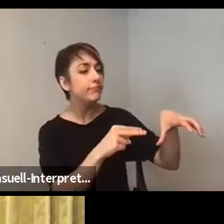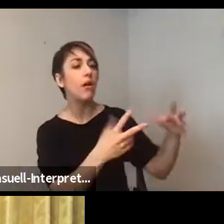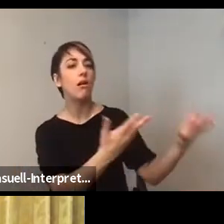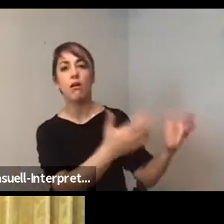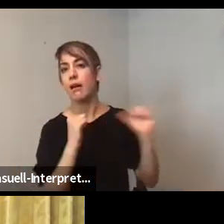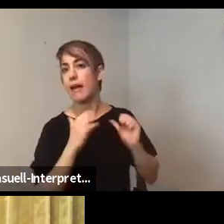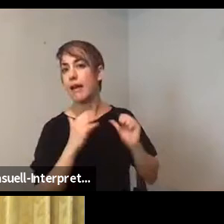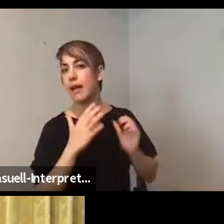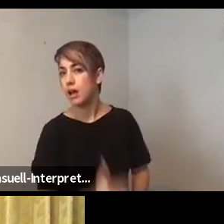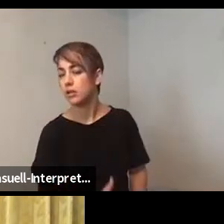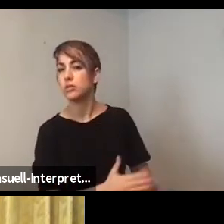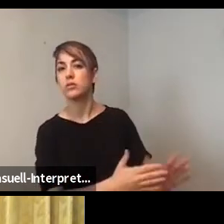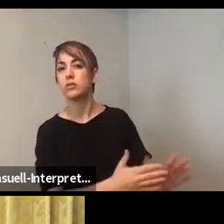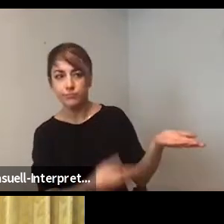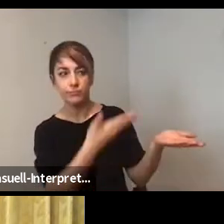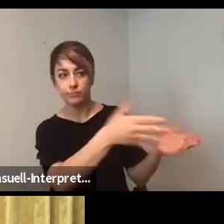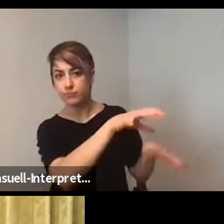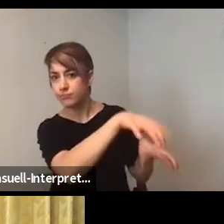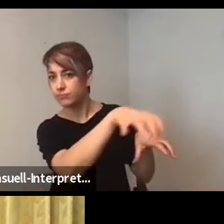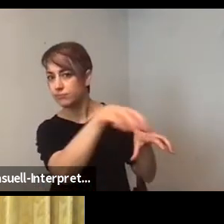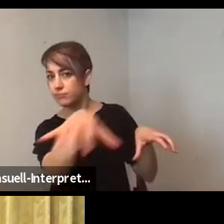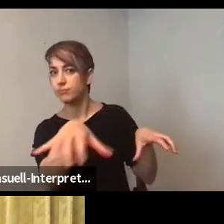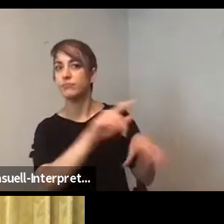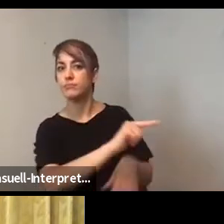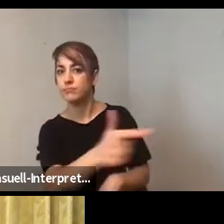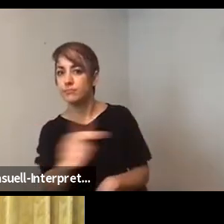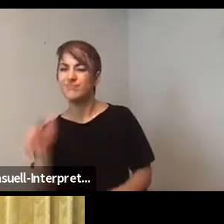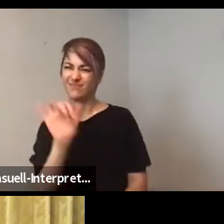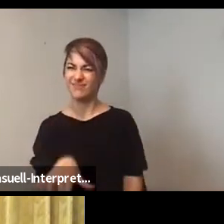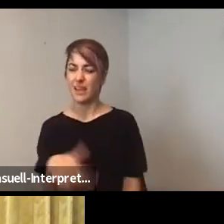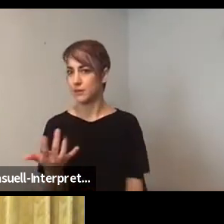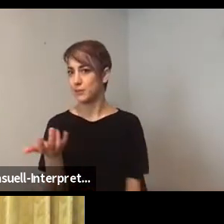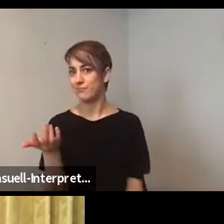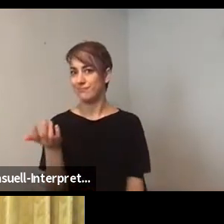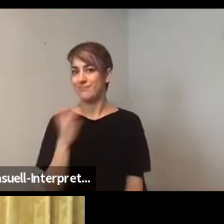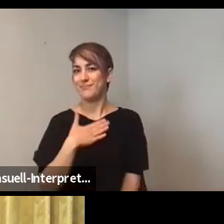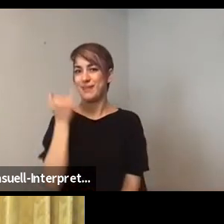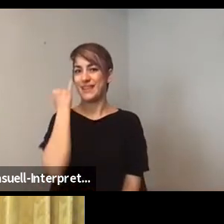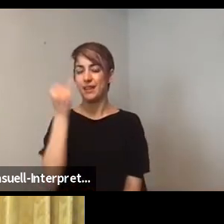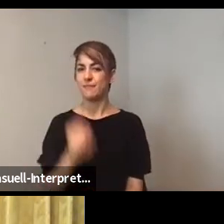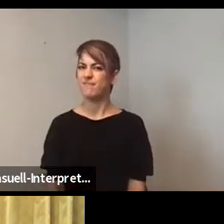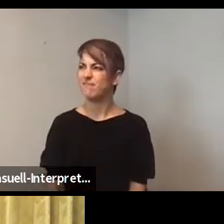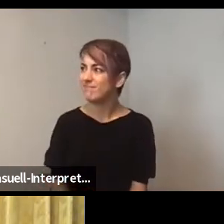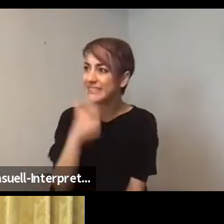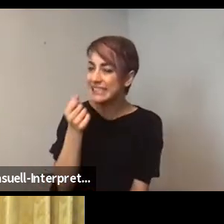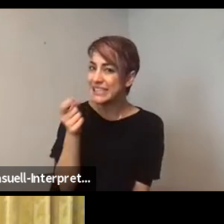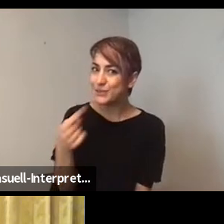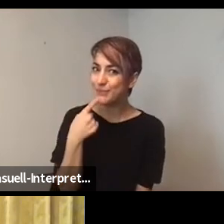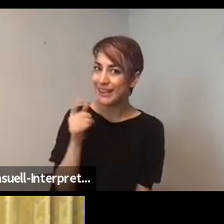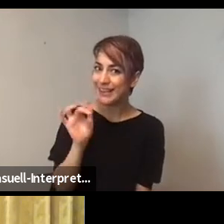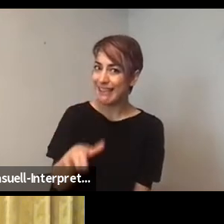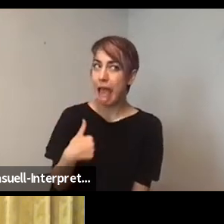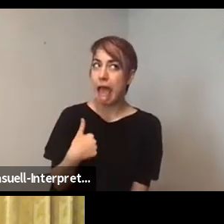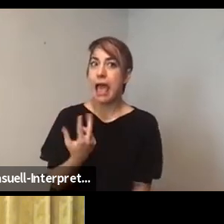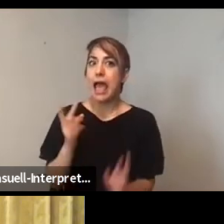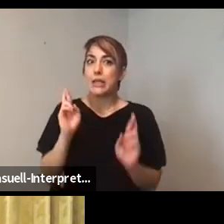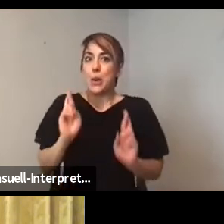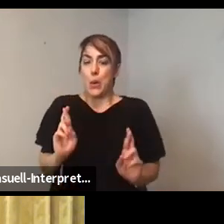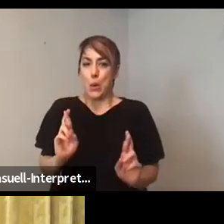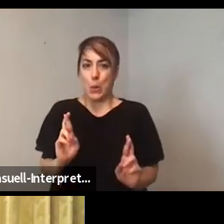of contact. Yeah. It's interesting you say that, Jenna. Honestly, I really hope this is the resurgence